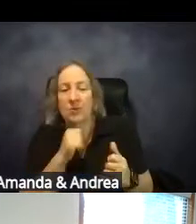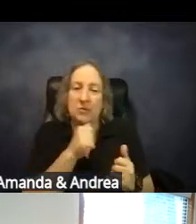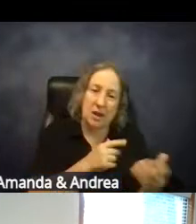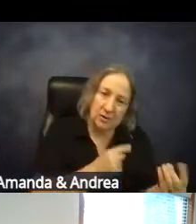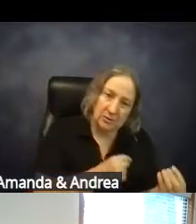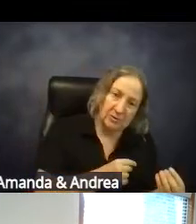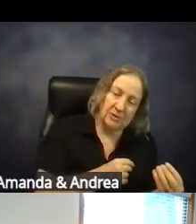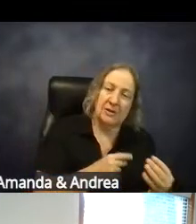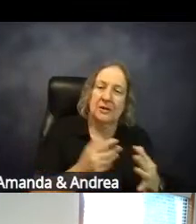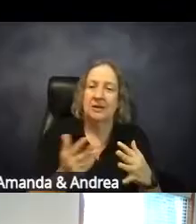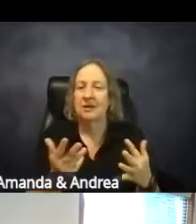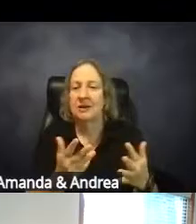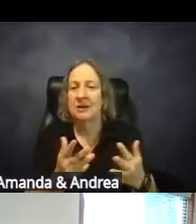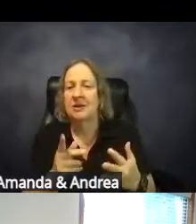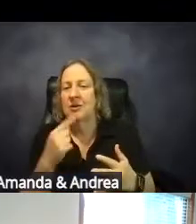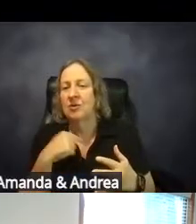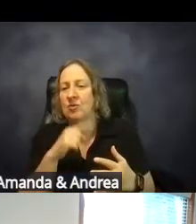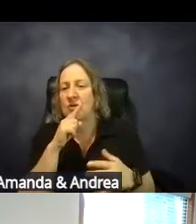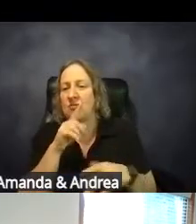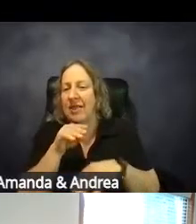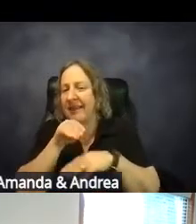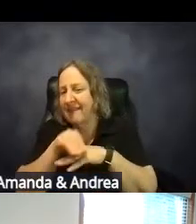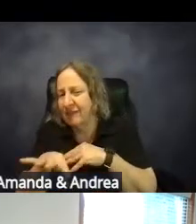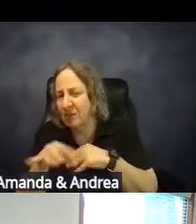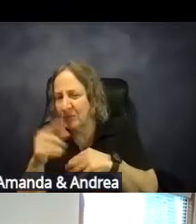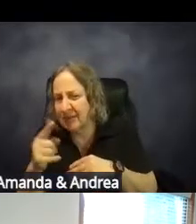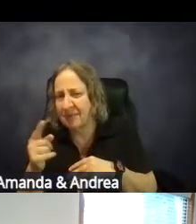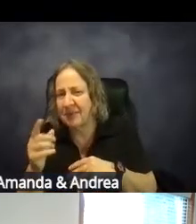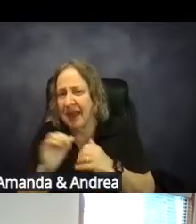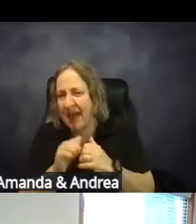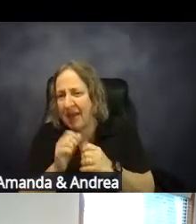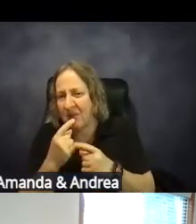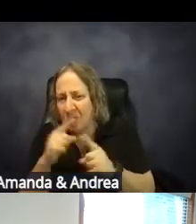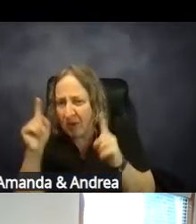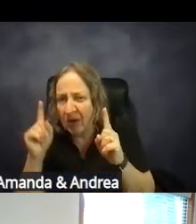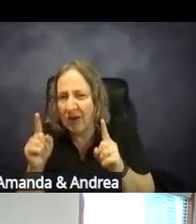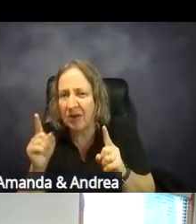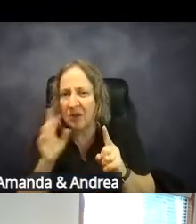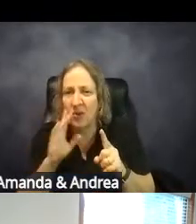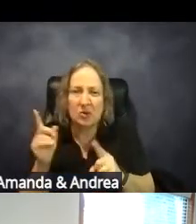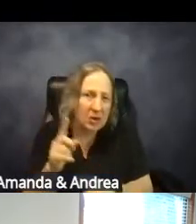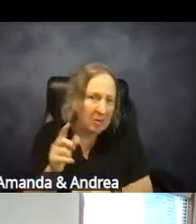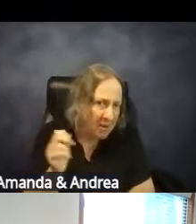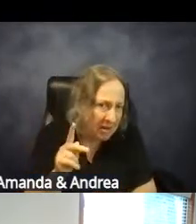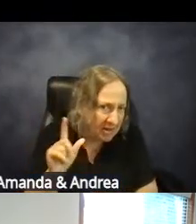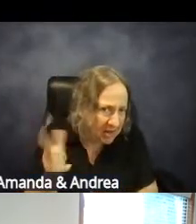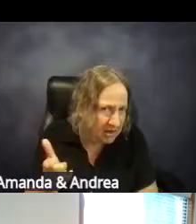well, what are we really influencing here? And how is this going to work? And are you coming back later? And